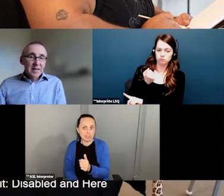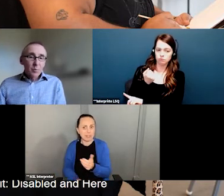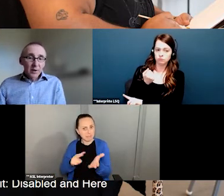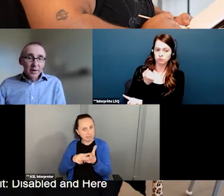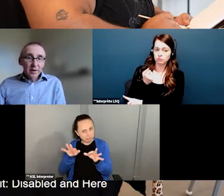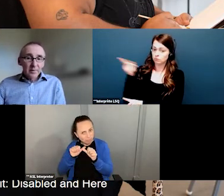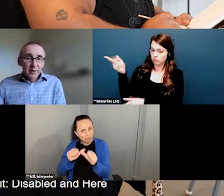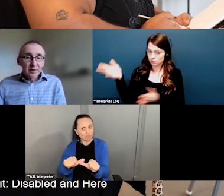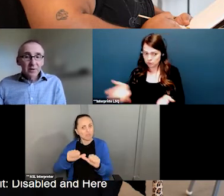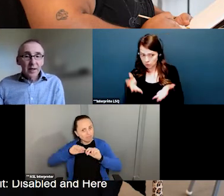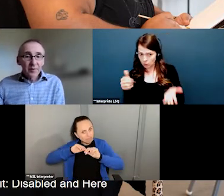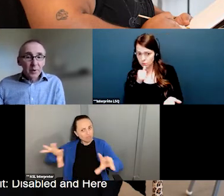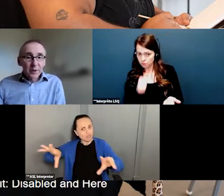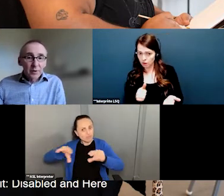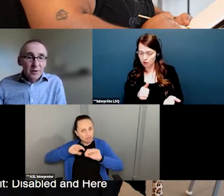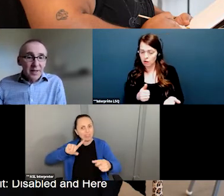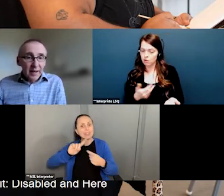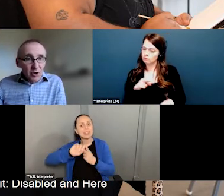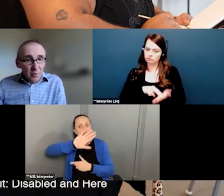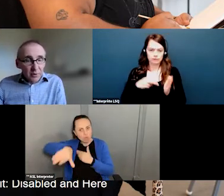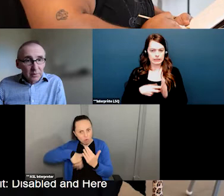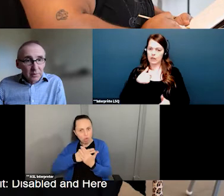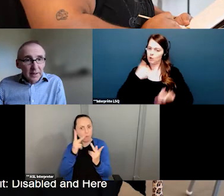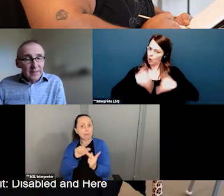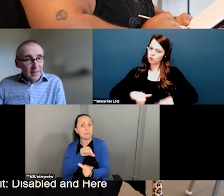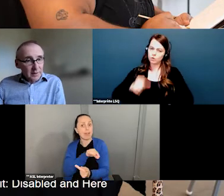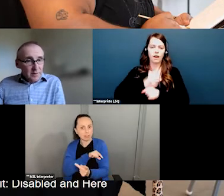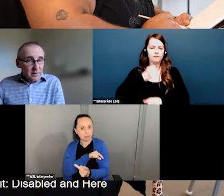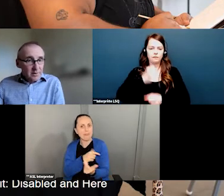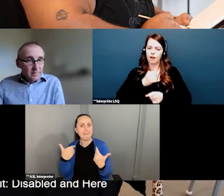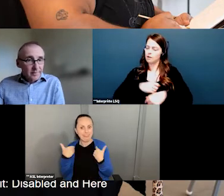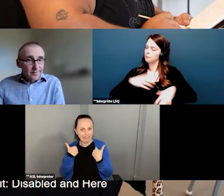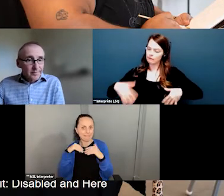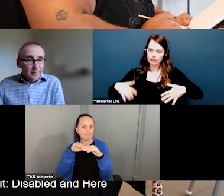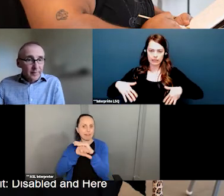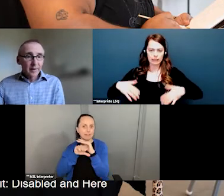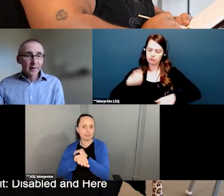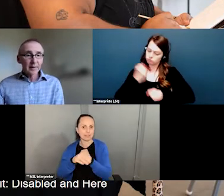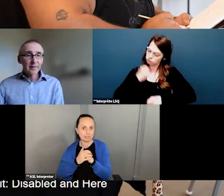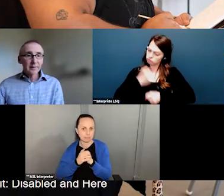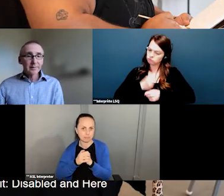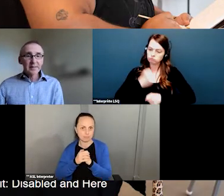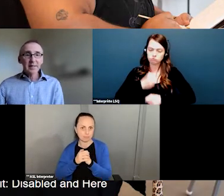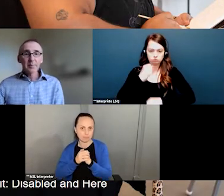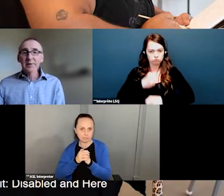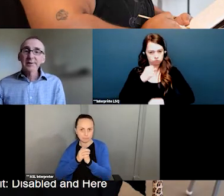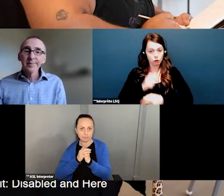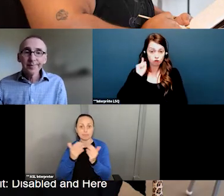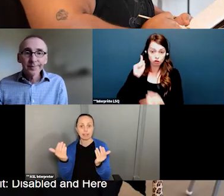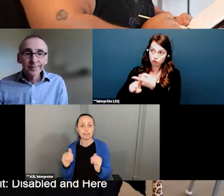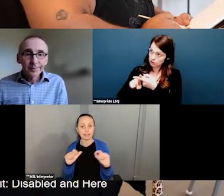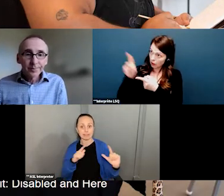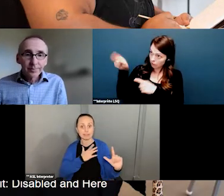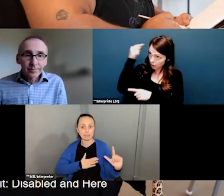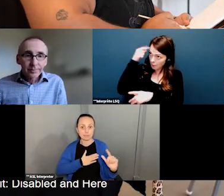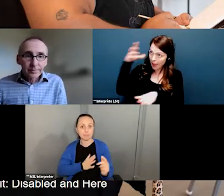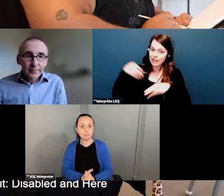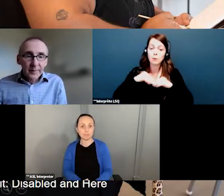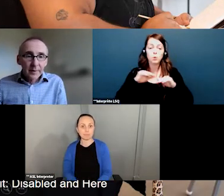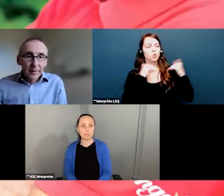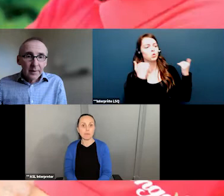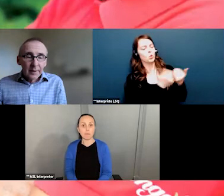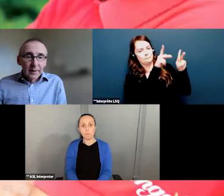need to keep working until everyone who is eligible has access. Next slide, please.